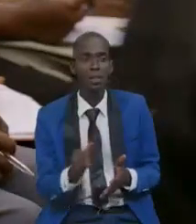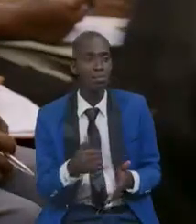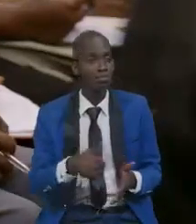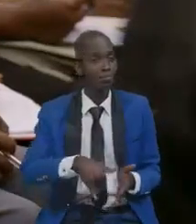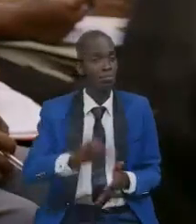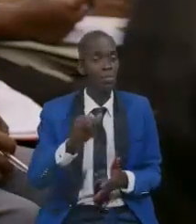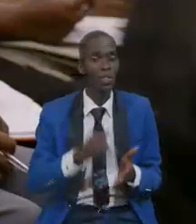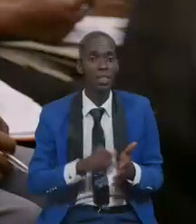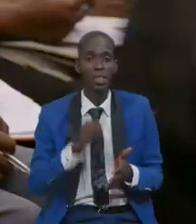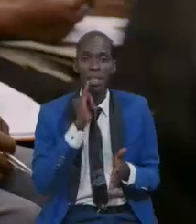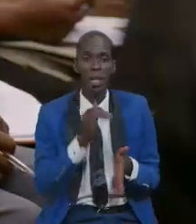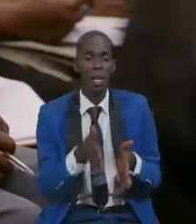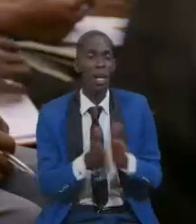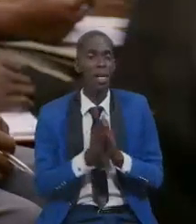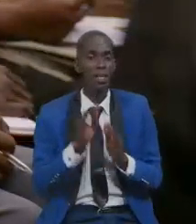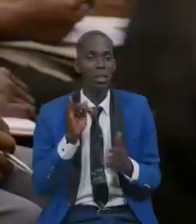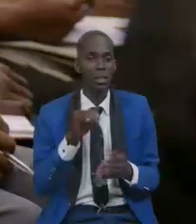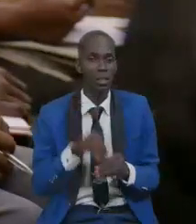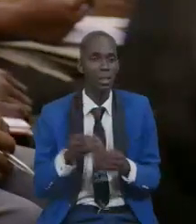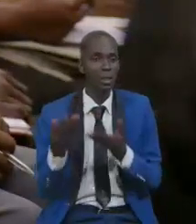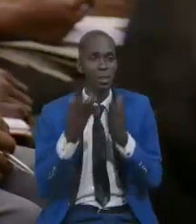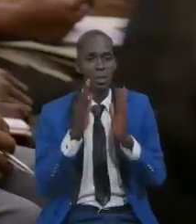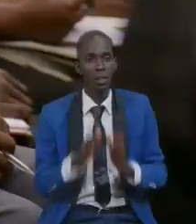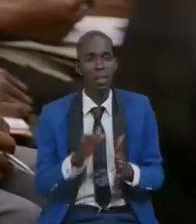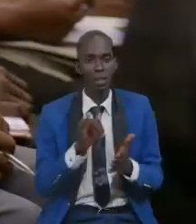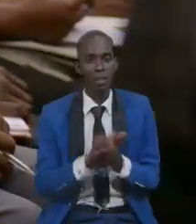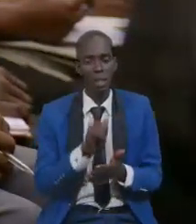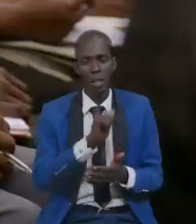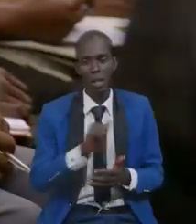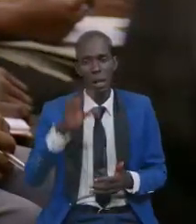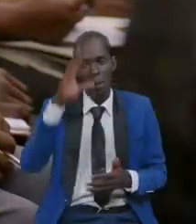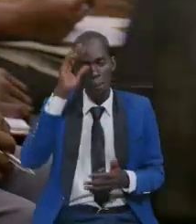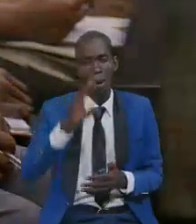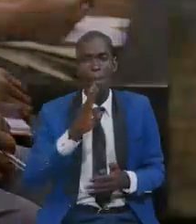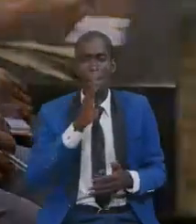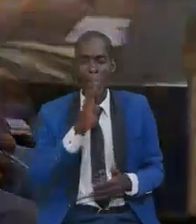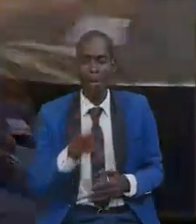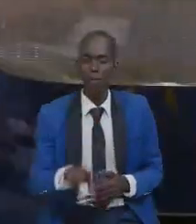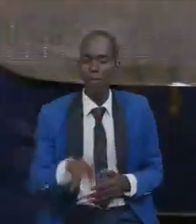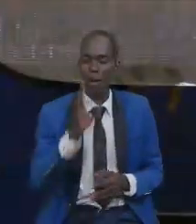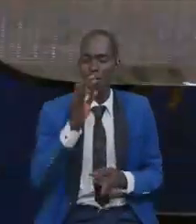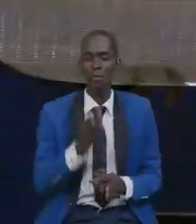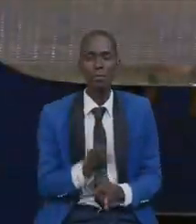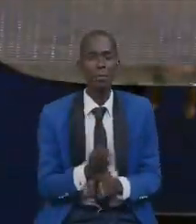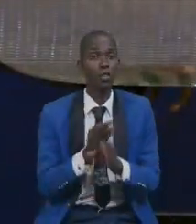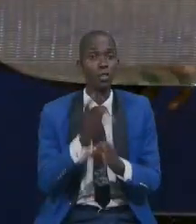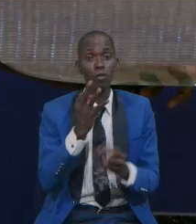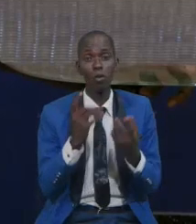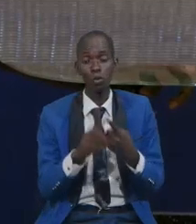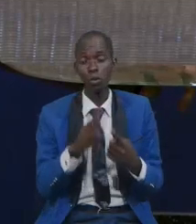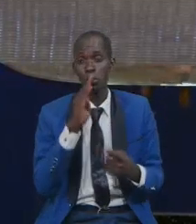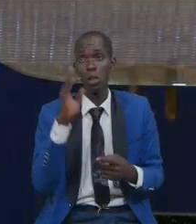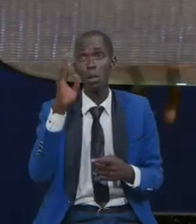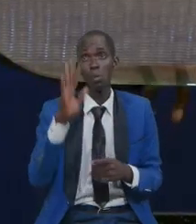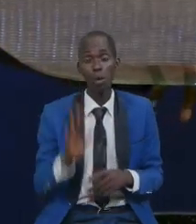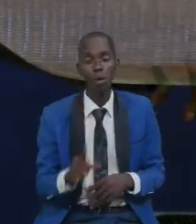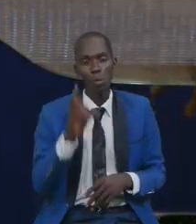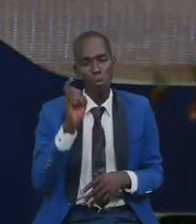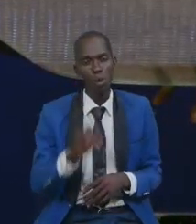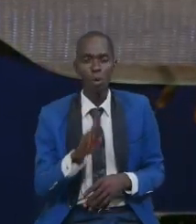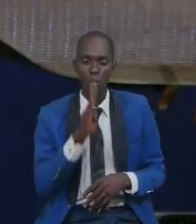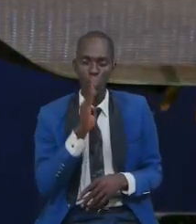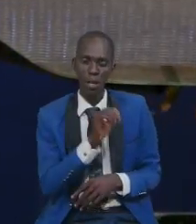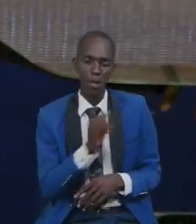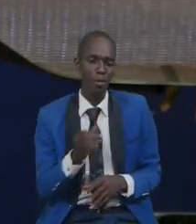that a man be found faithful. If you're going to be a pastor, that that a man be found faithful. If you're going to be